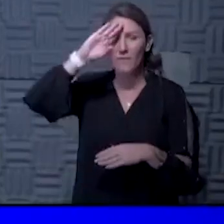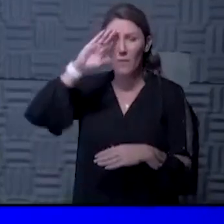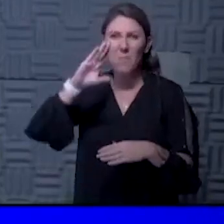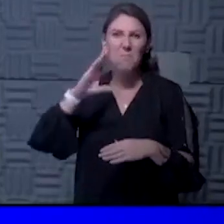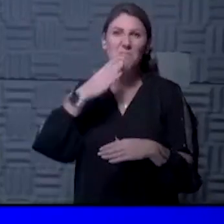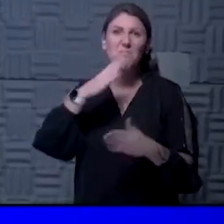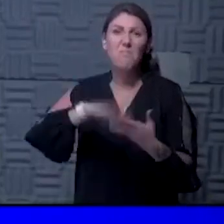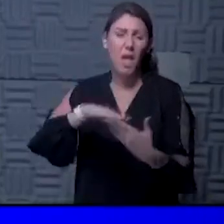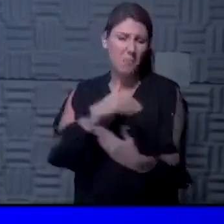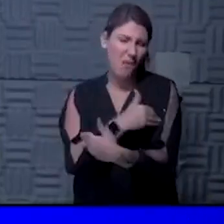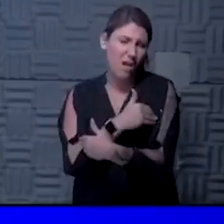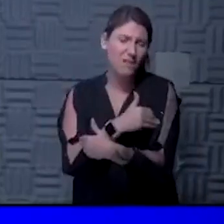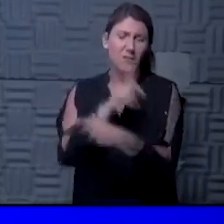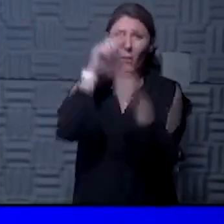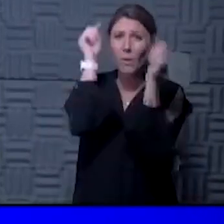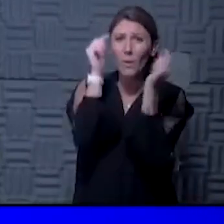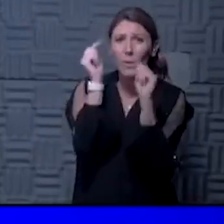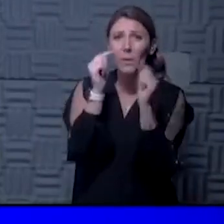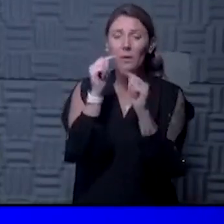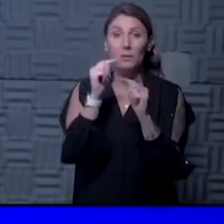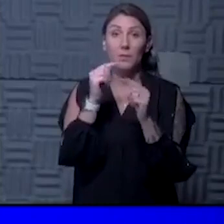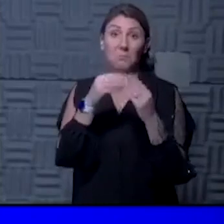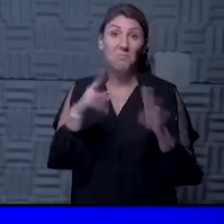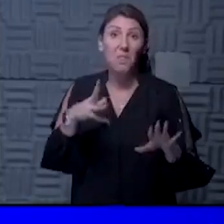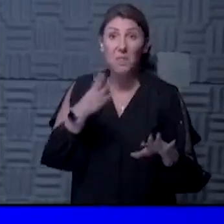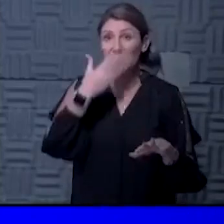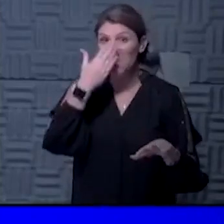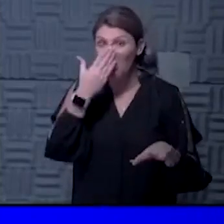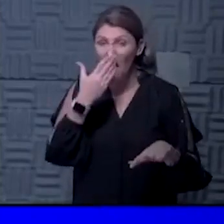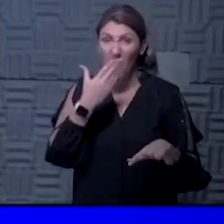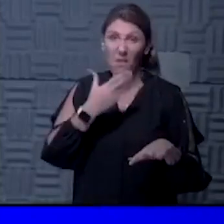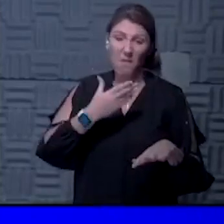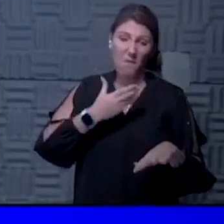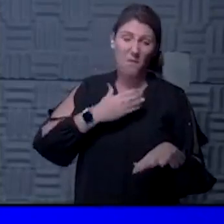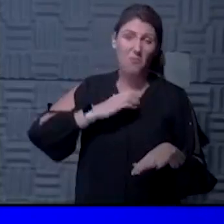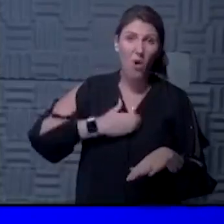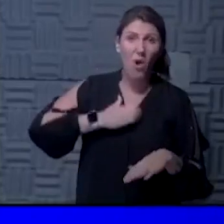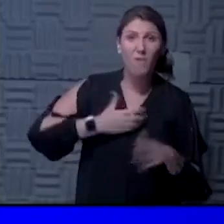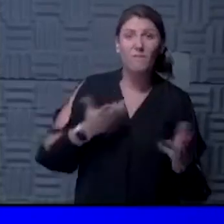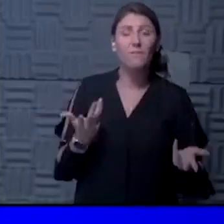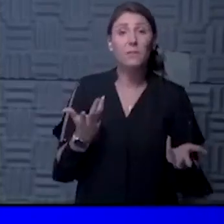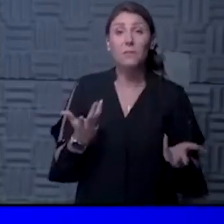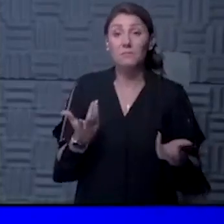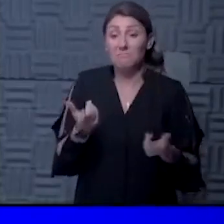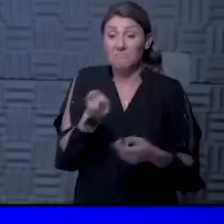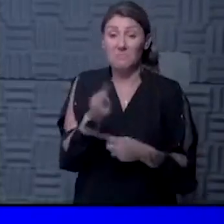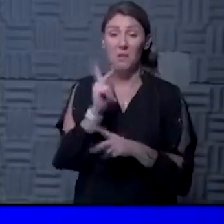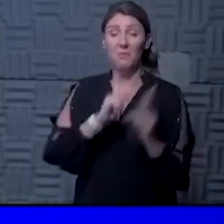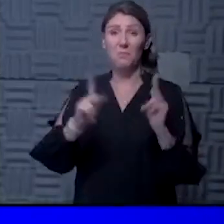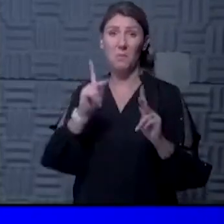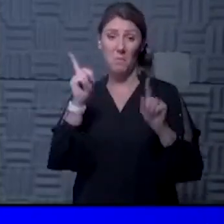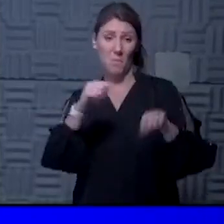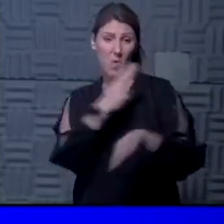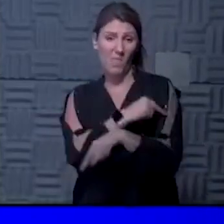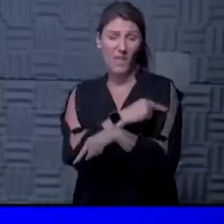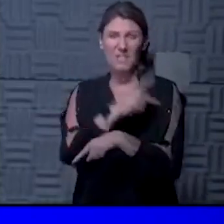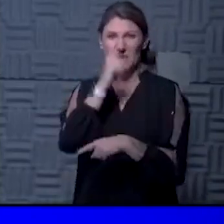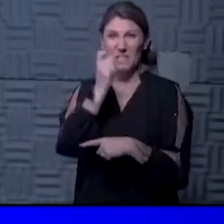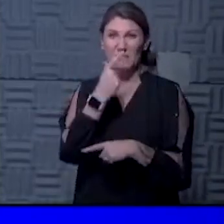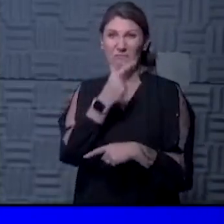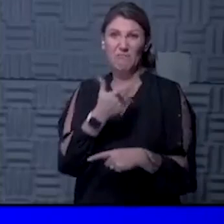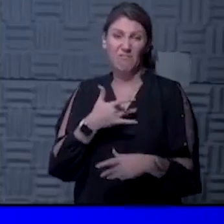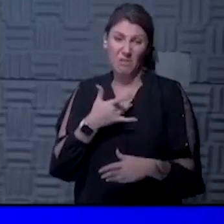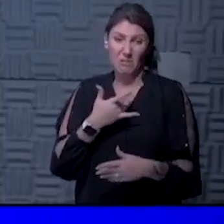aches, headache, obviously loss of smell, maybe some cough. But some people don't have that. Some people come to the hospital just because they're feeling bad